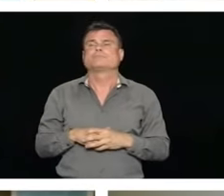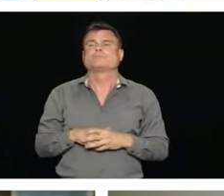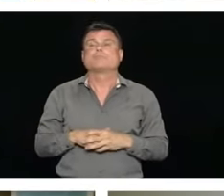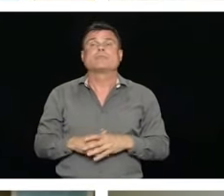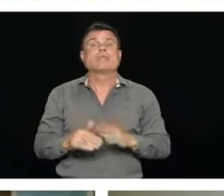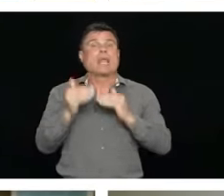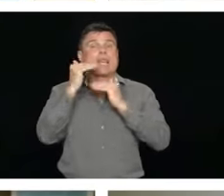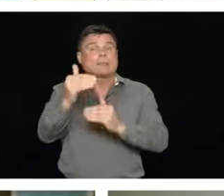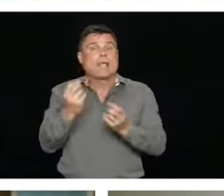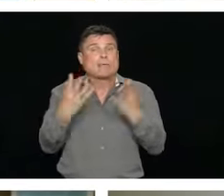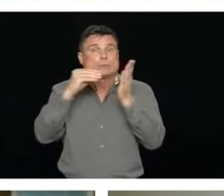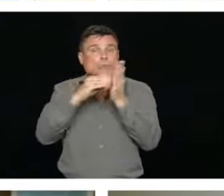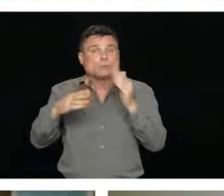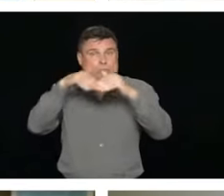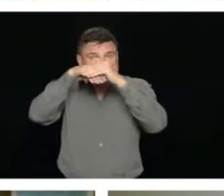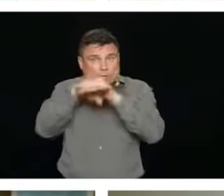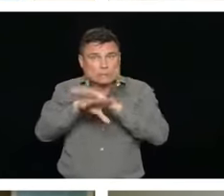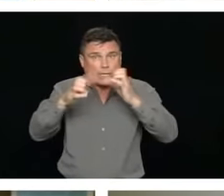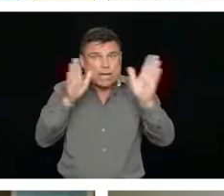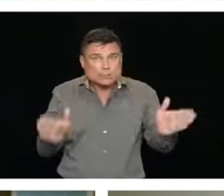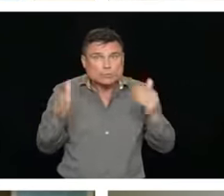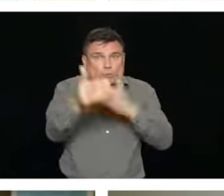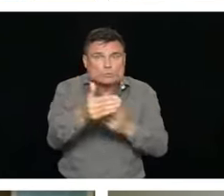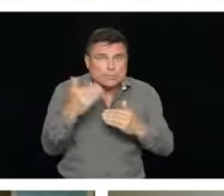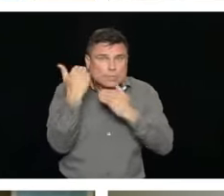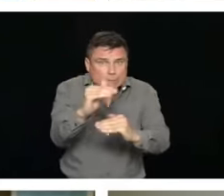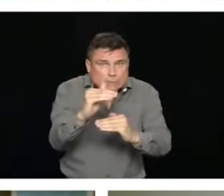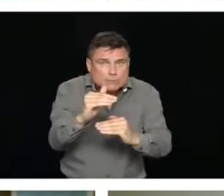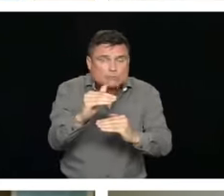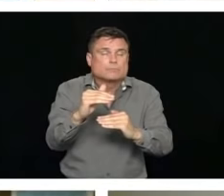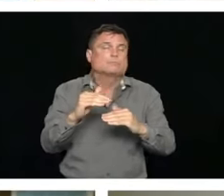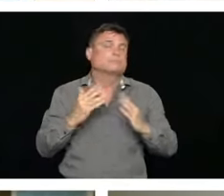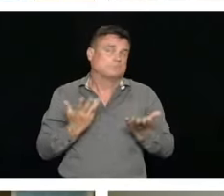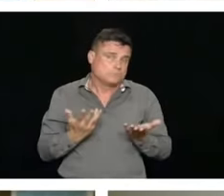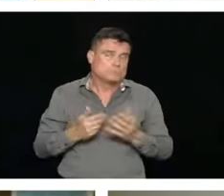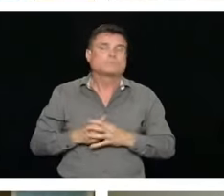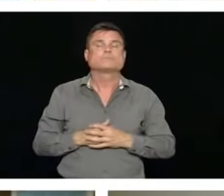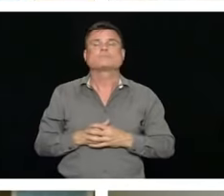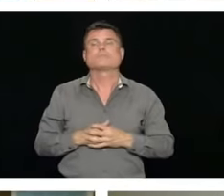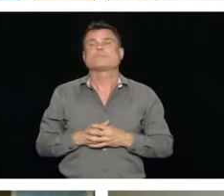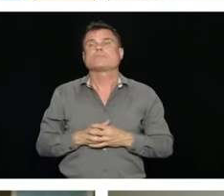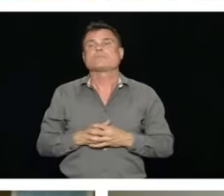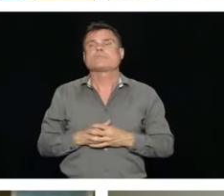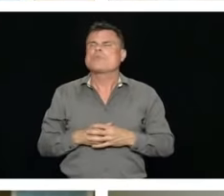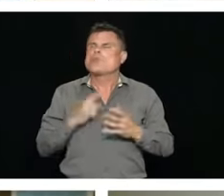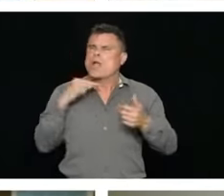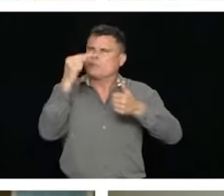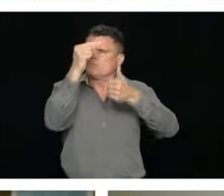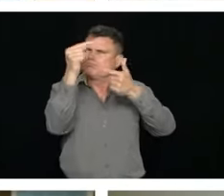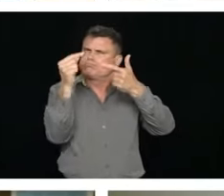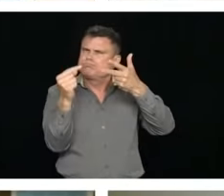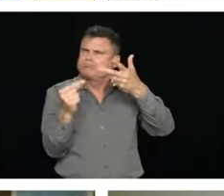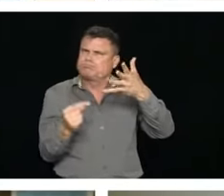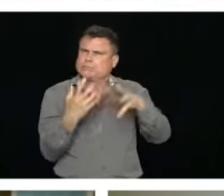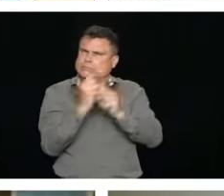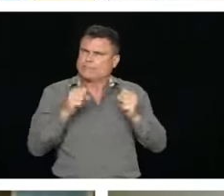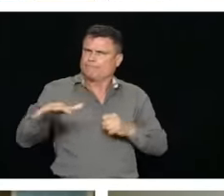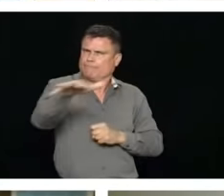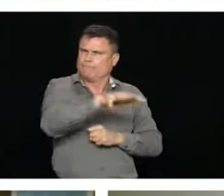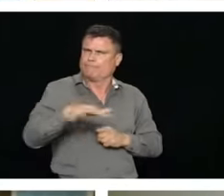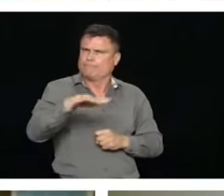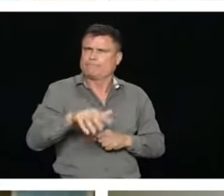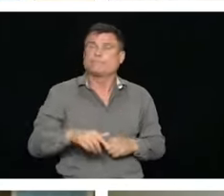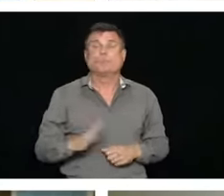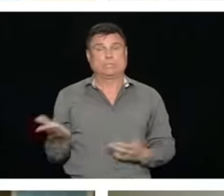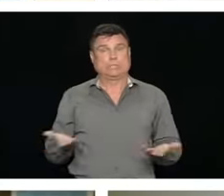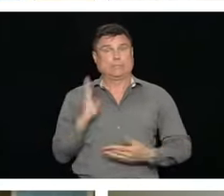so, we can have a full restart of the school system. But we're very fortunate. We're one of the few jurisdictions in the entire world, I think, that is able to have a